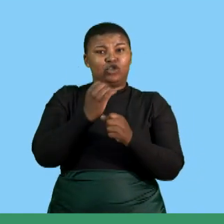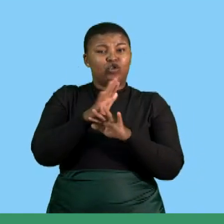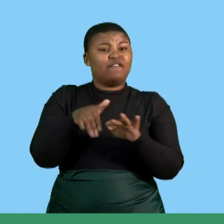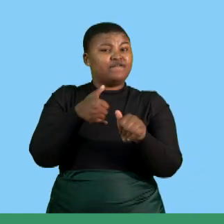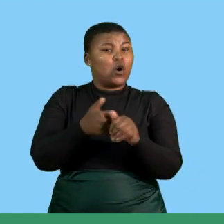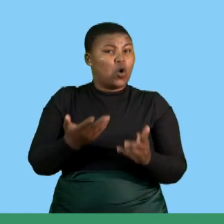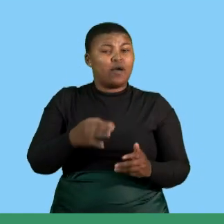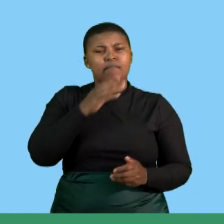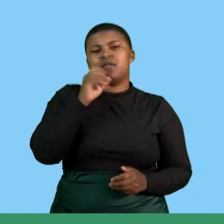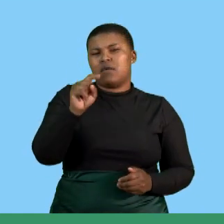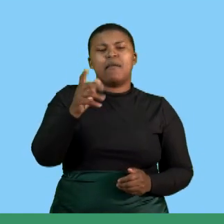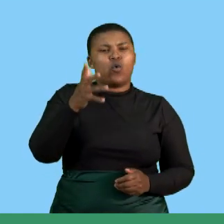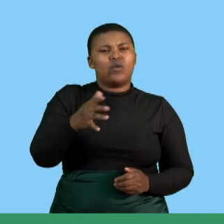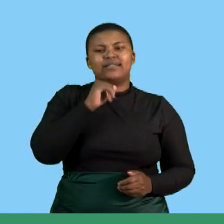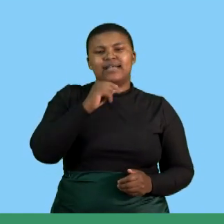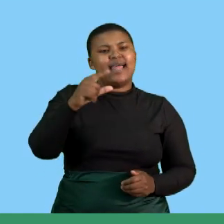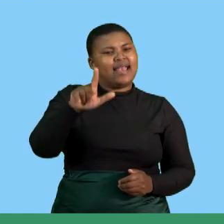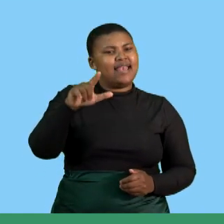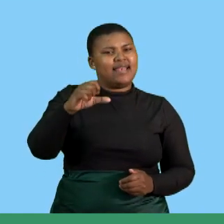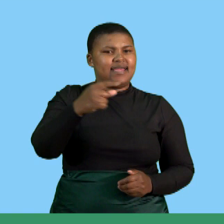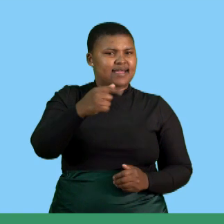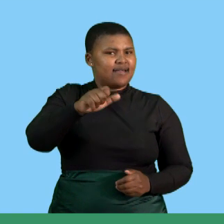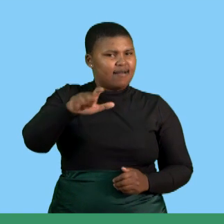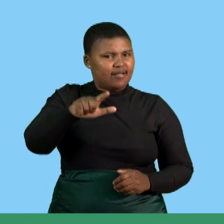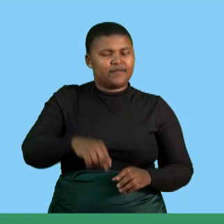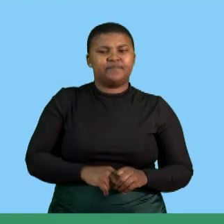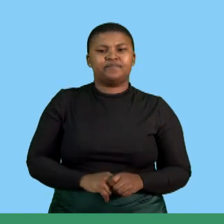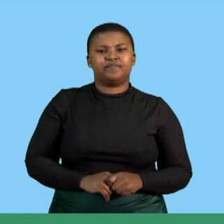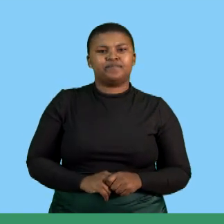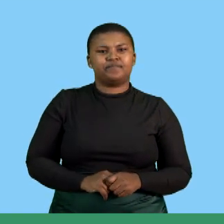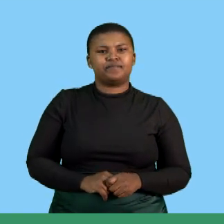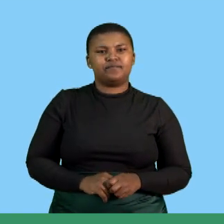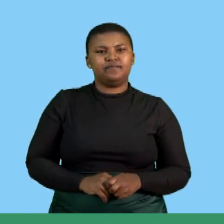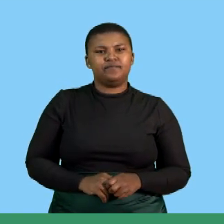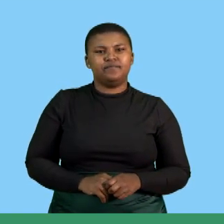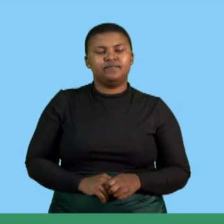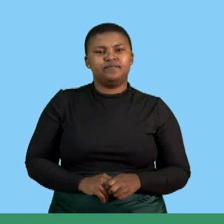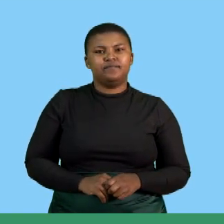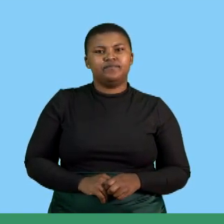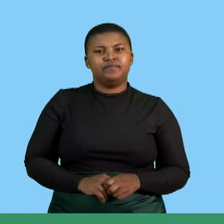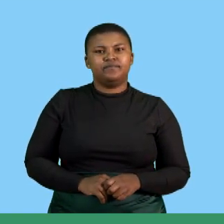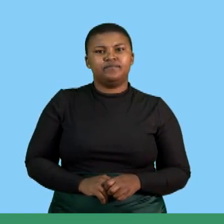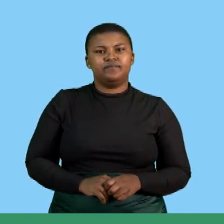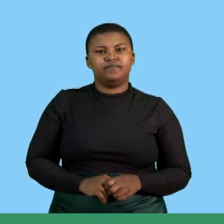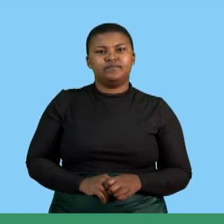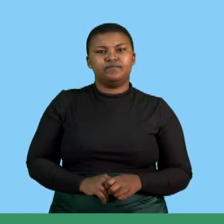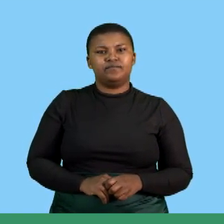So this then will obviously be a legal environmental